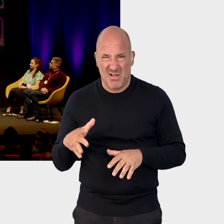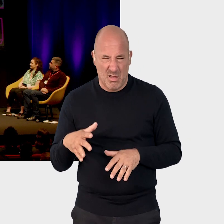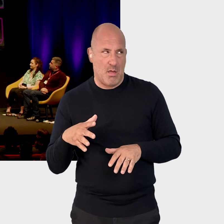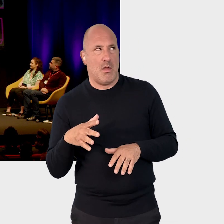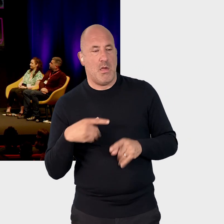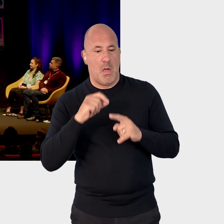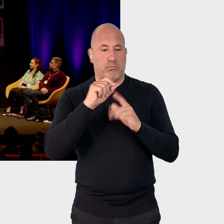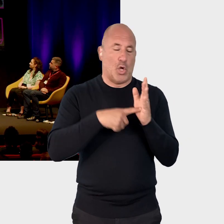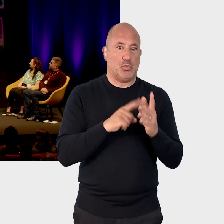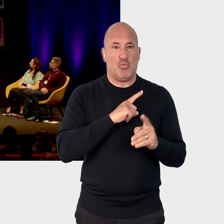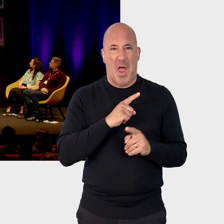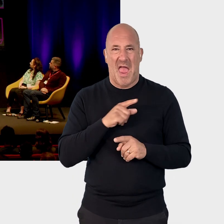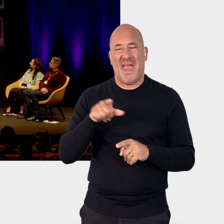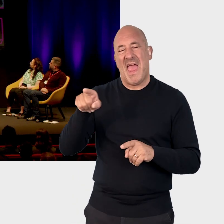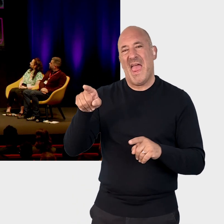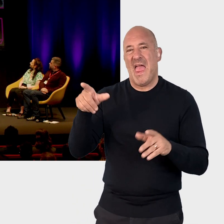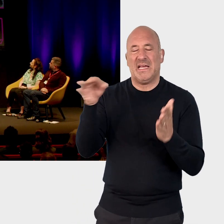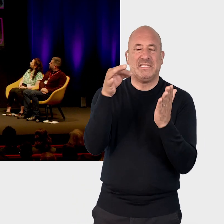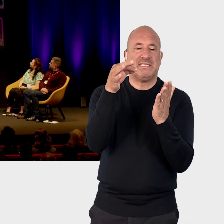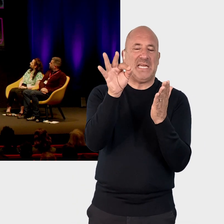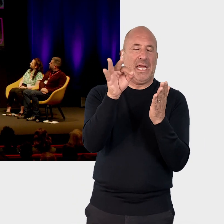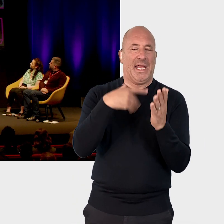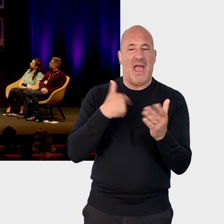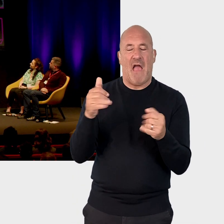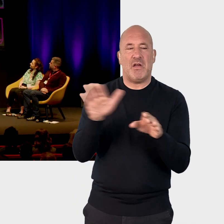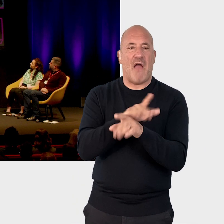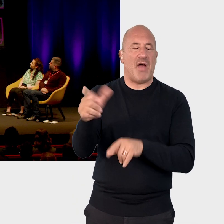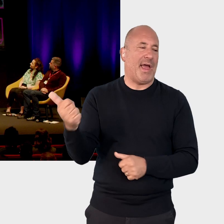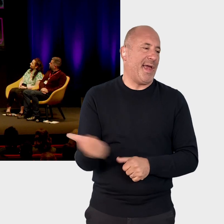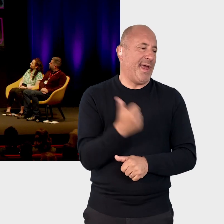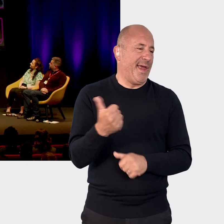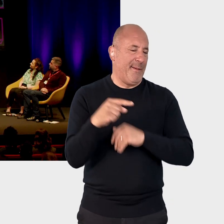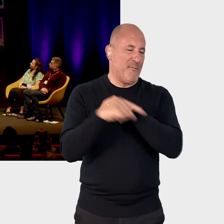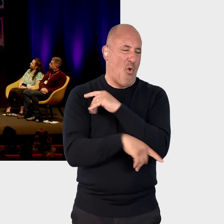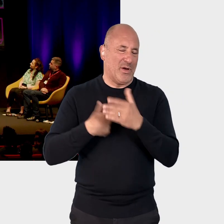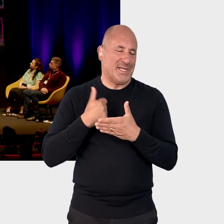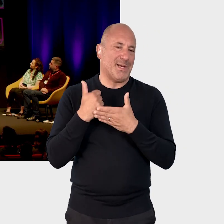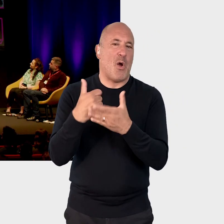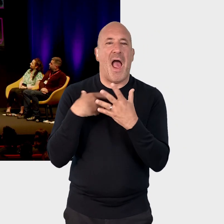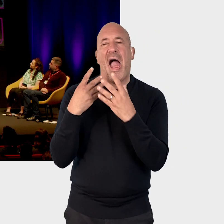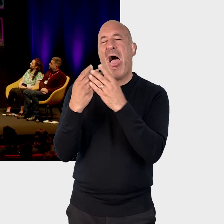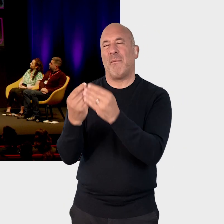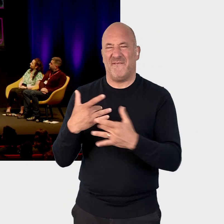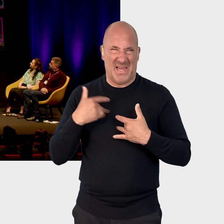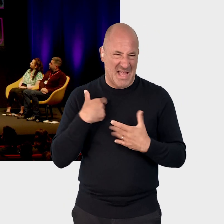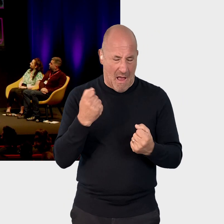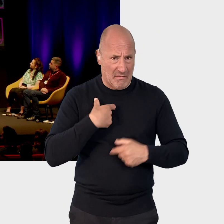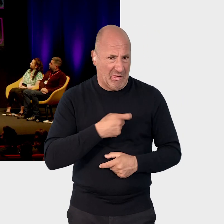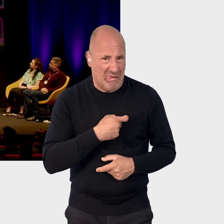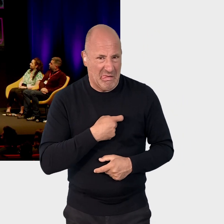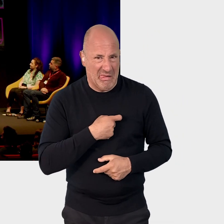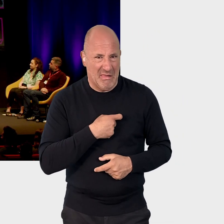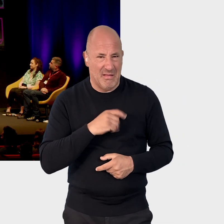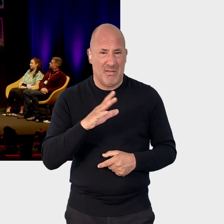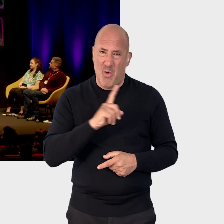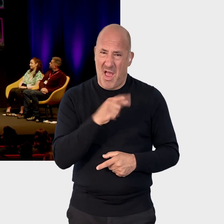Gallery. My fear was that a place like Bawlby Bridge might feel like they were having a project done to them, or worse still, that we were